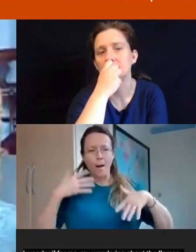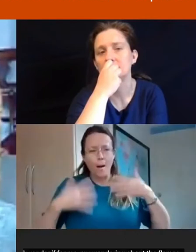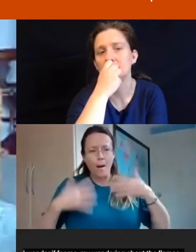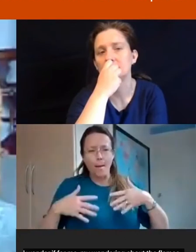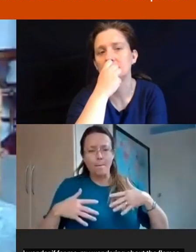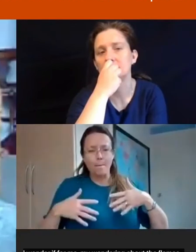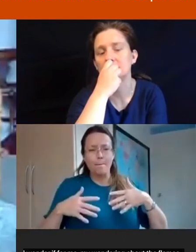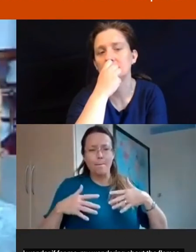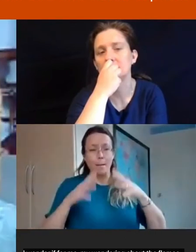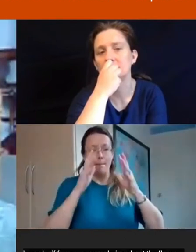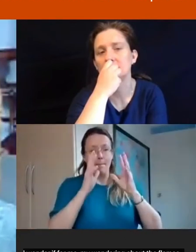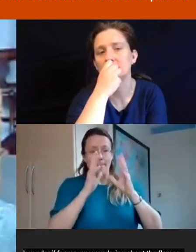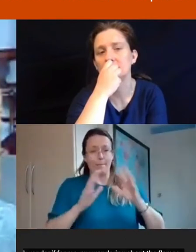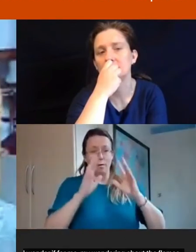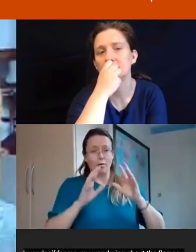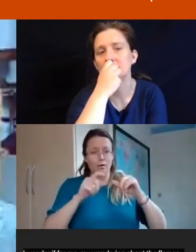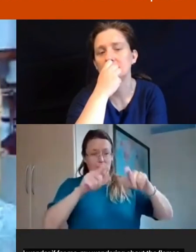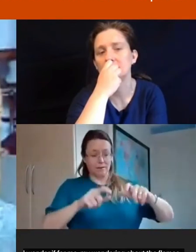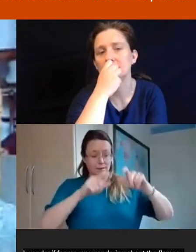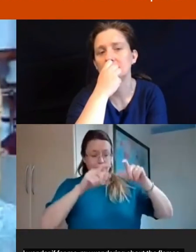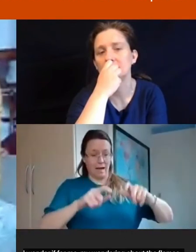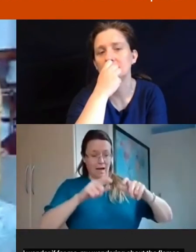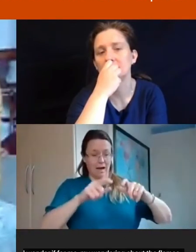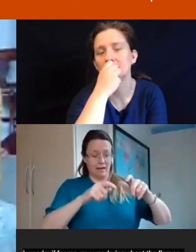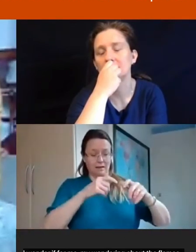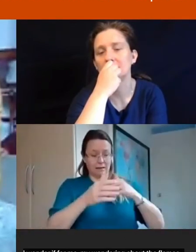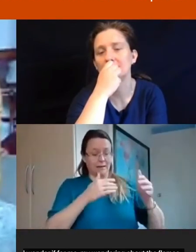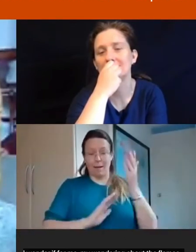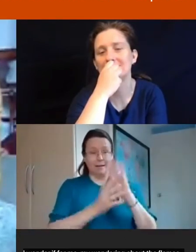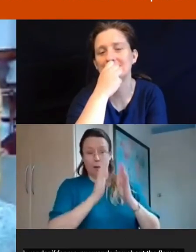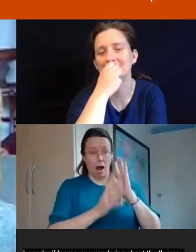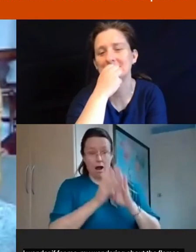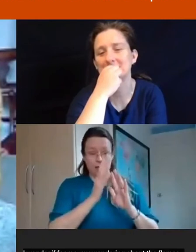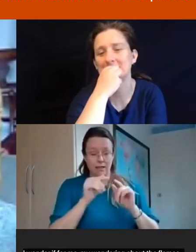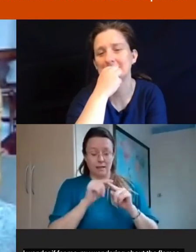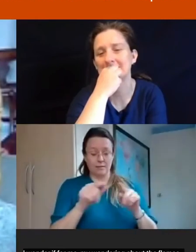the bush, and in that energy, God